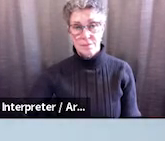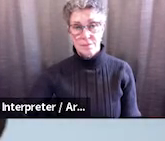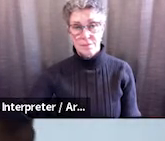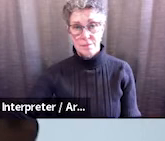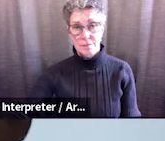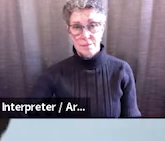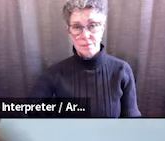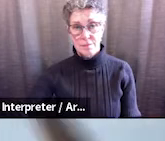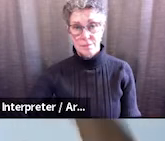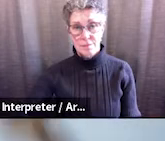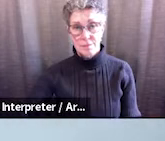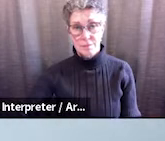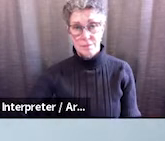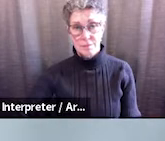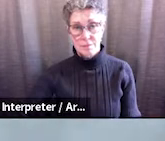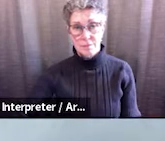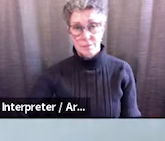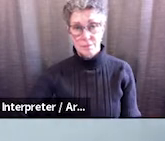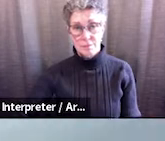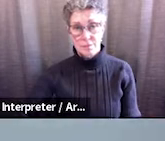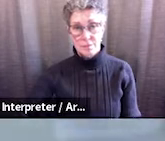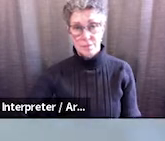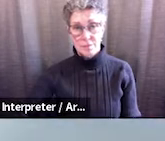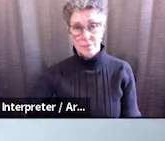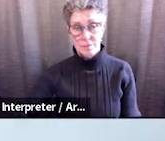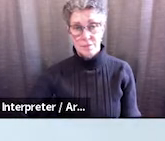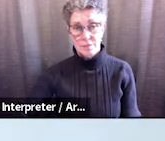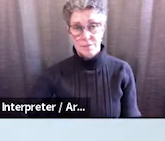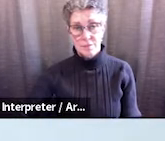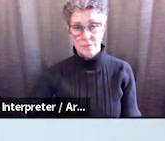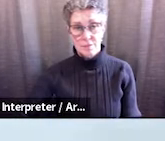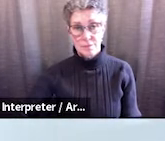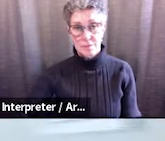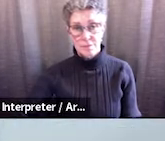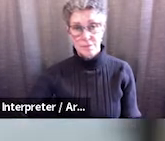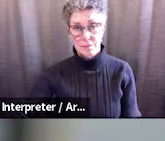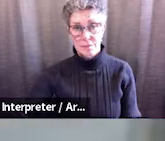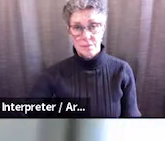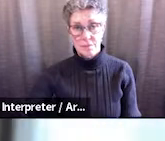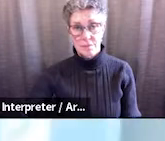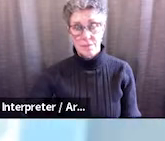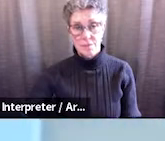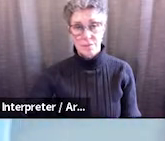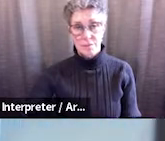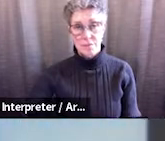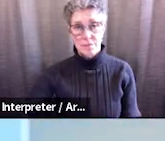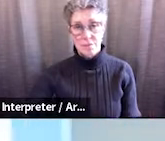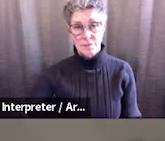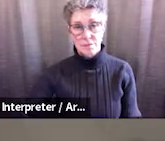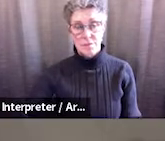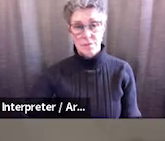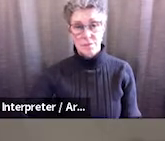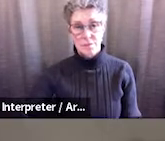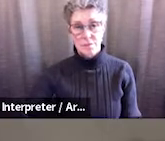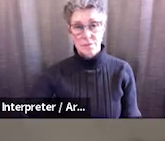he's being loud or jumpy or enthusiastic, somebody might perceive that as being threatening. It's one thing when they're young and they're cute,